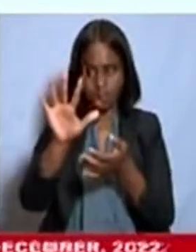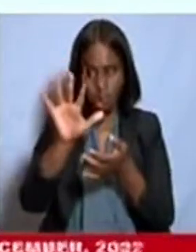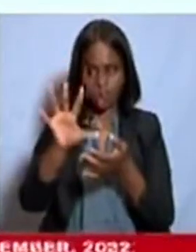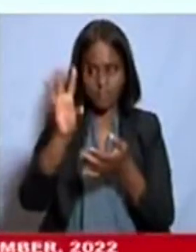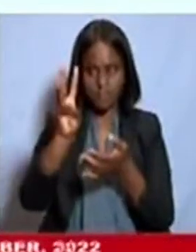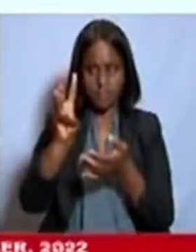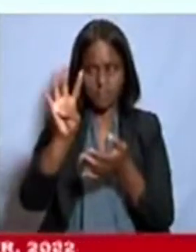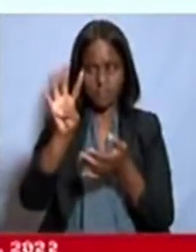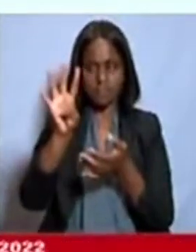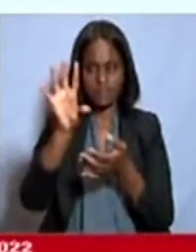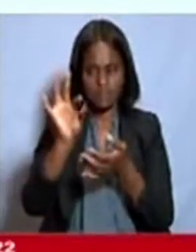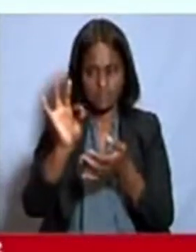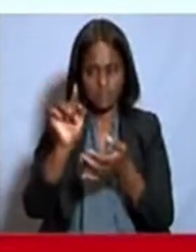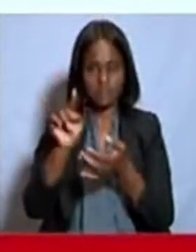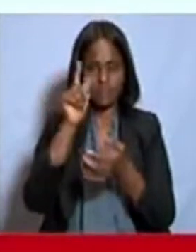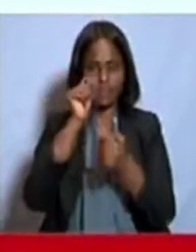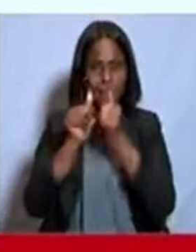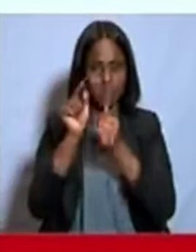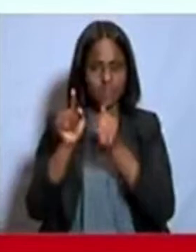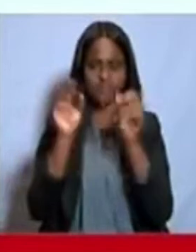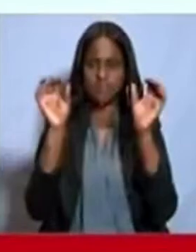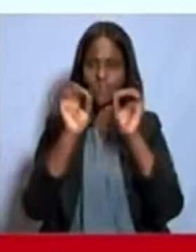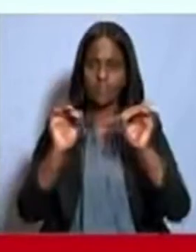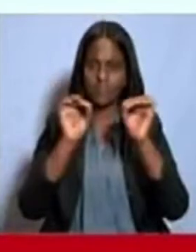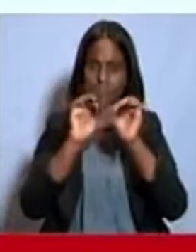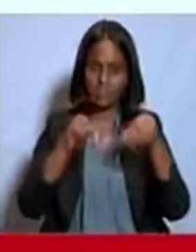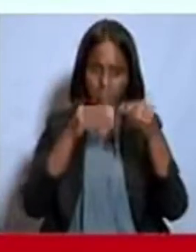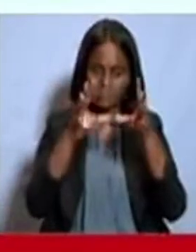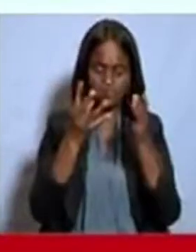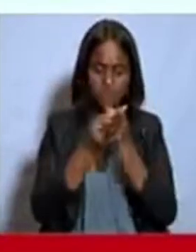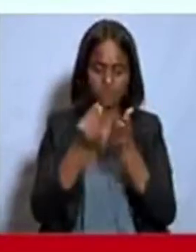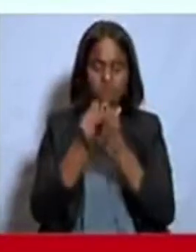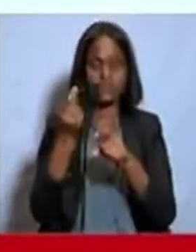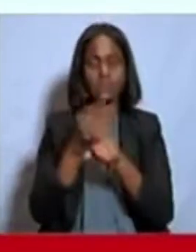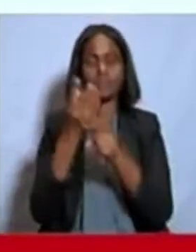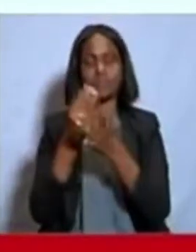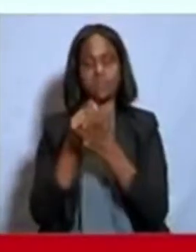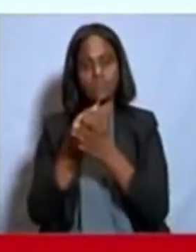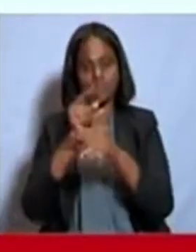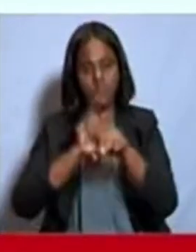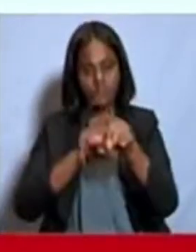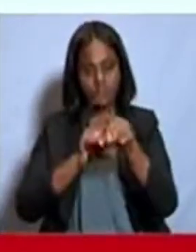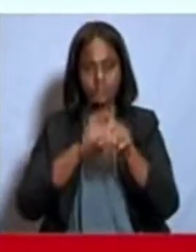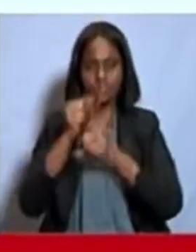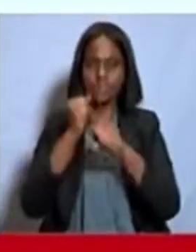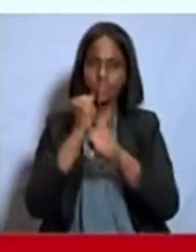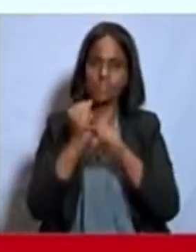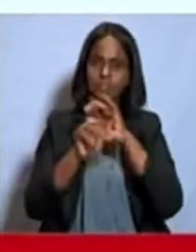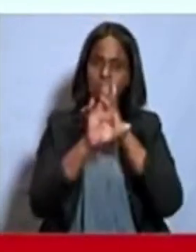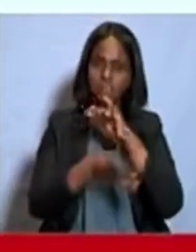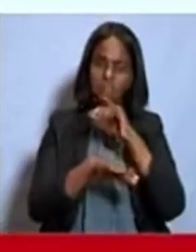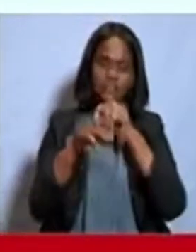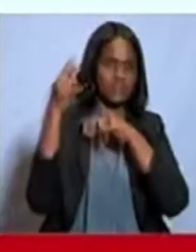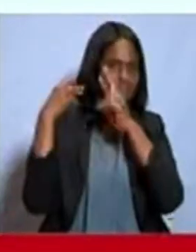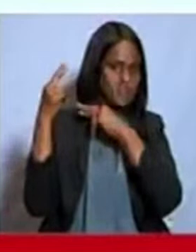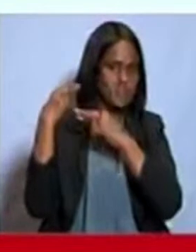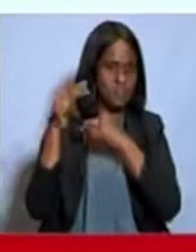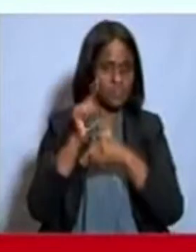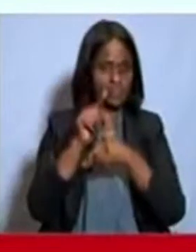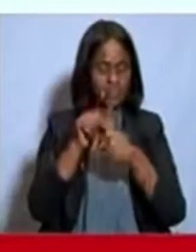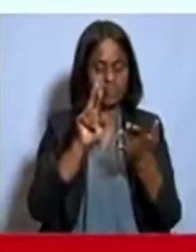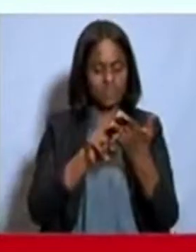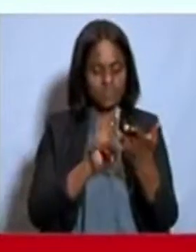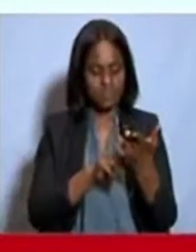3,415,649 was due to a non-release of funding from the Treasury during the year under review. The